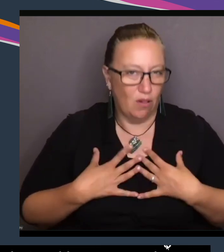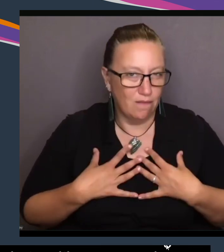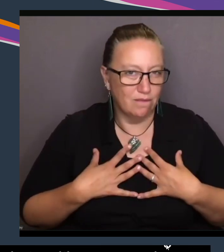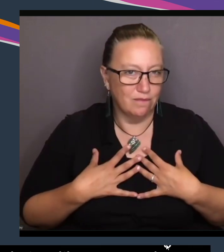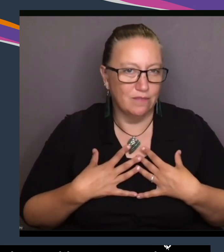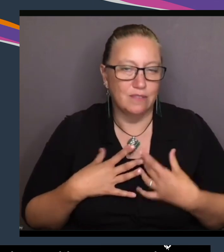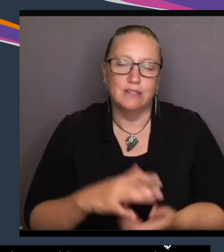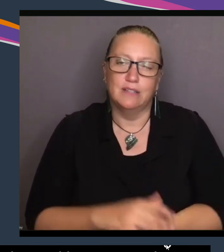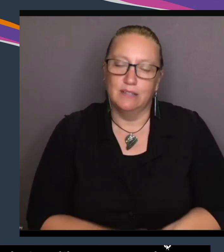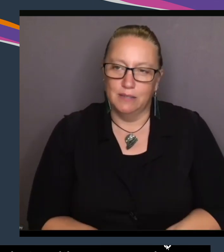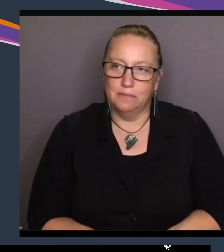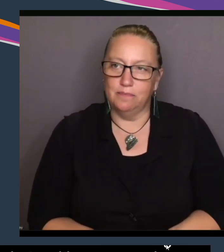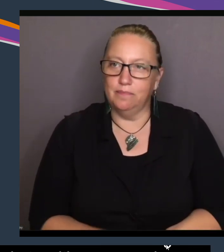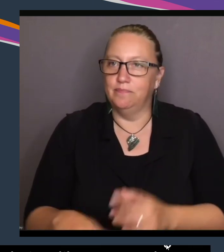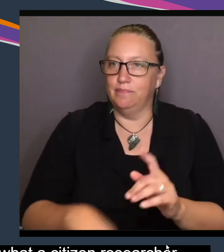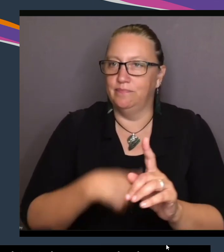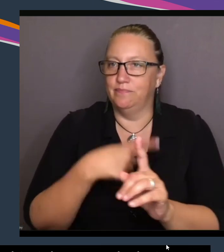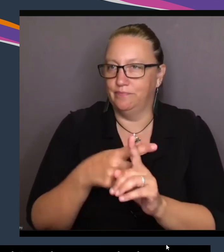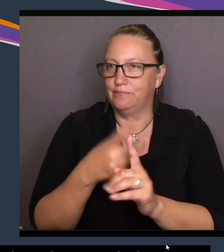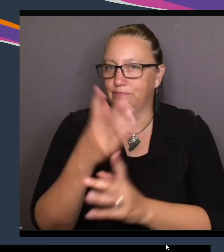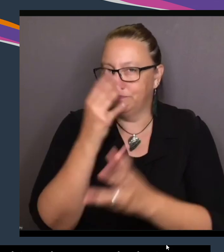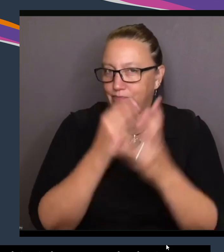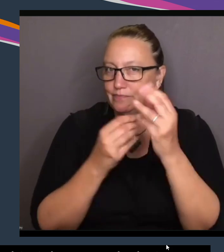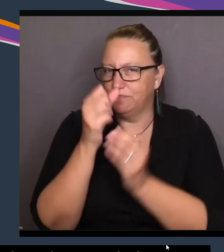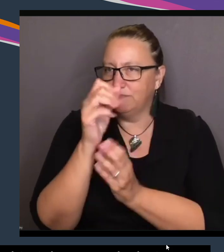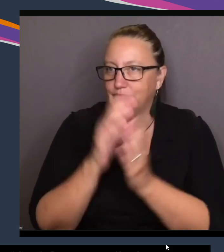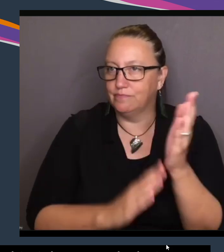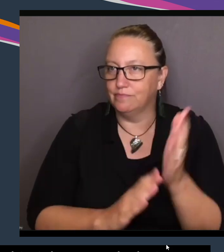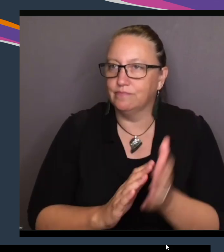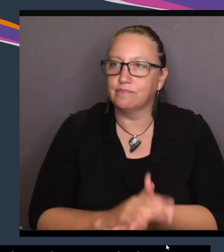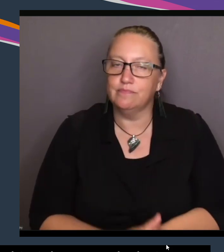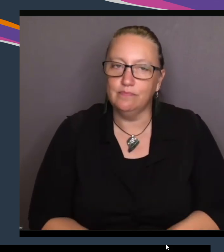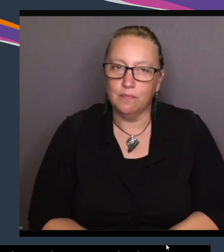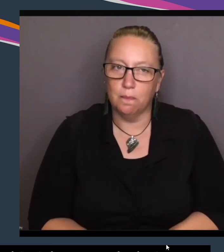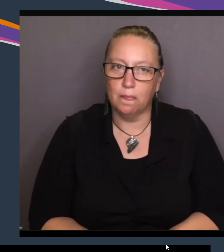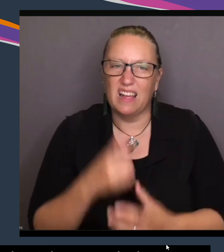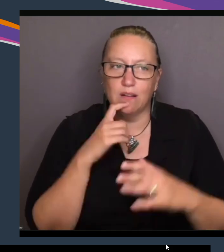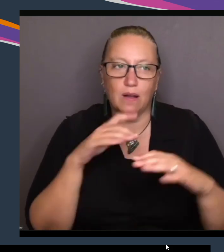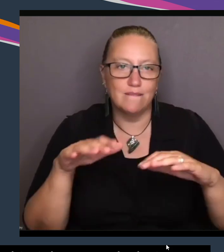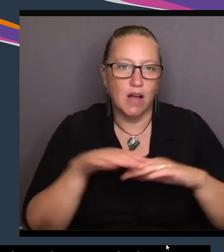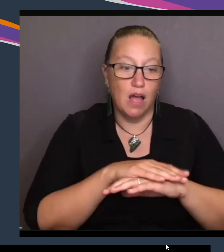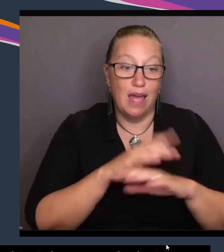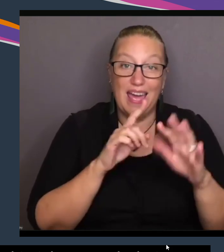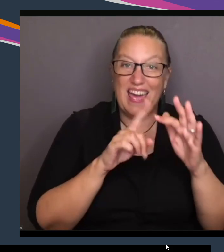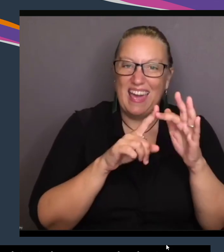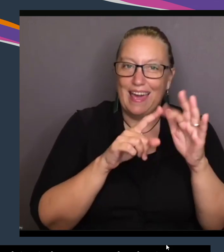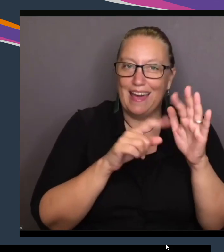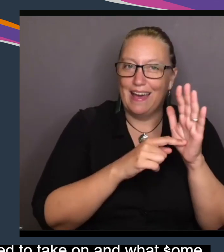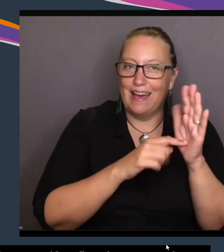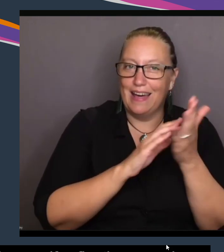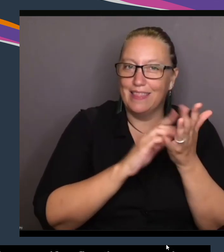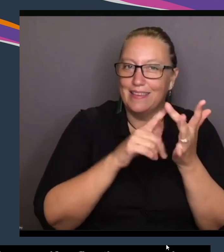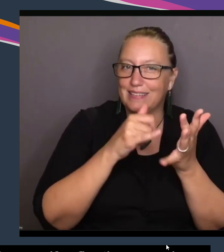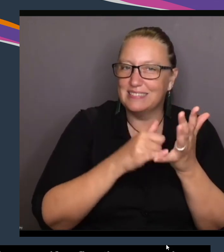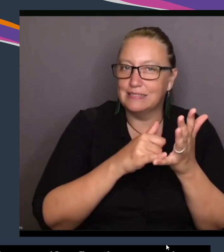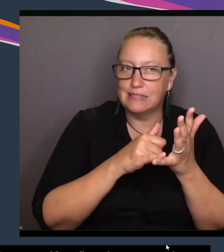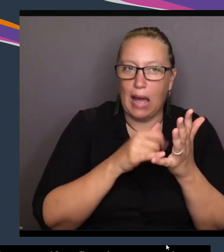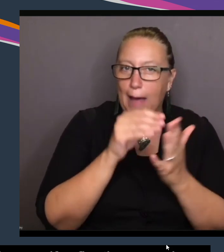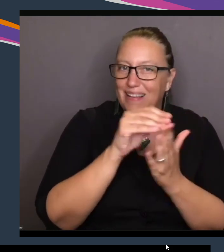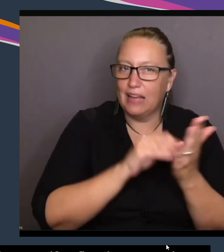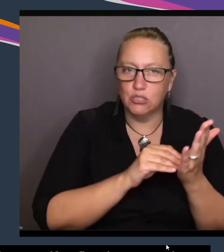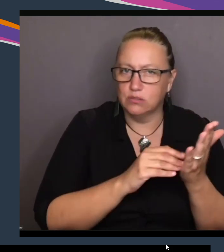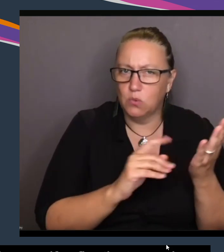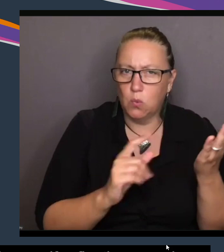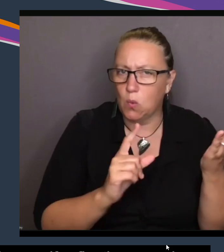as well as a learning experience. We cover off on things like what are ethics applications? Why do we have to do them? What sorts